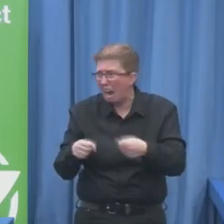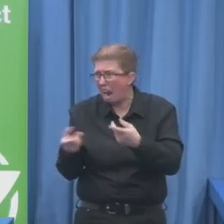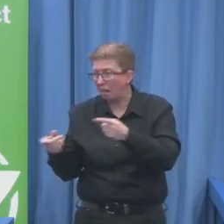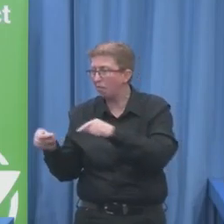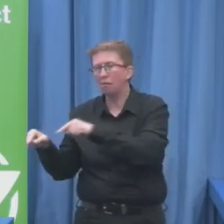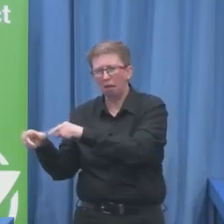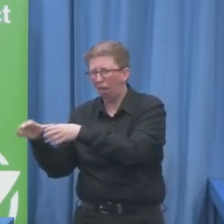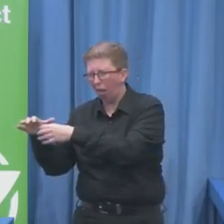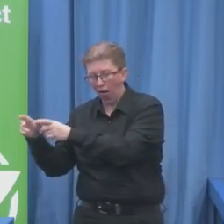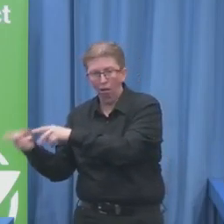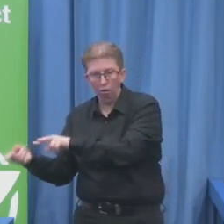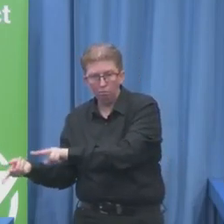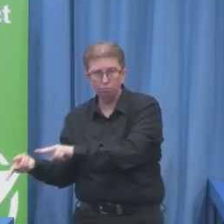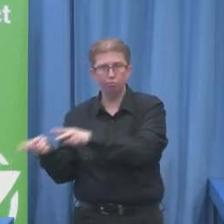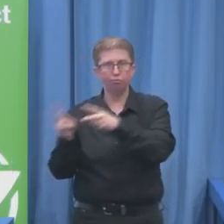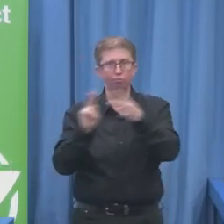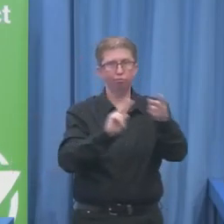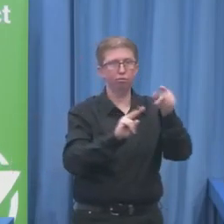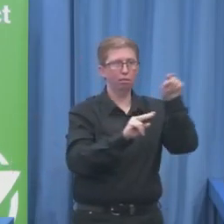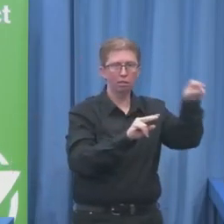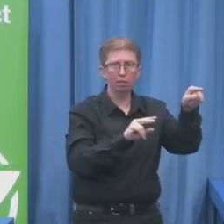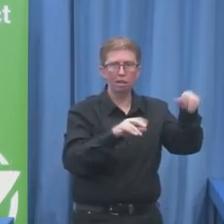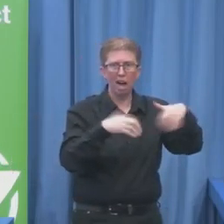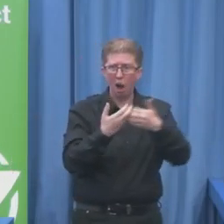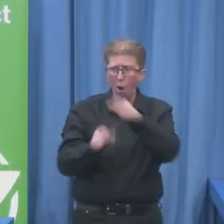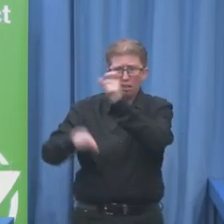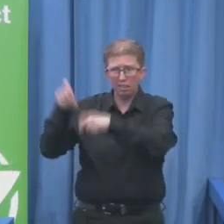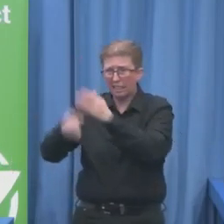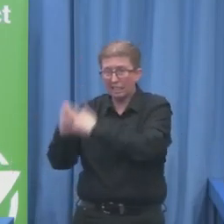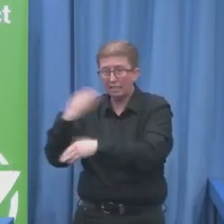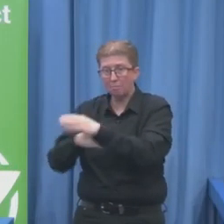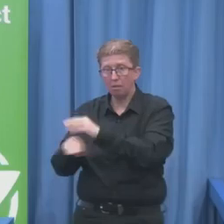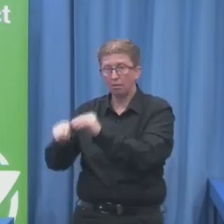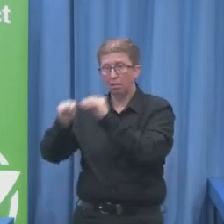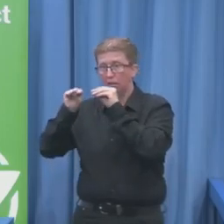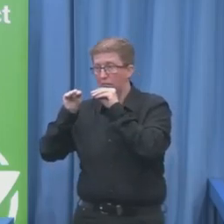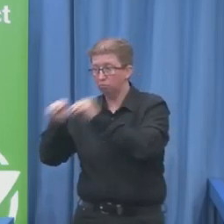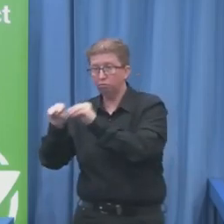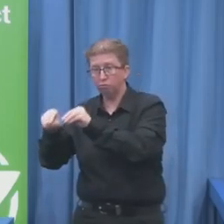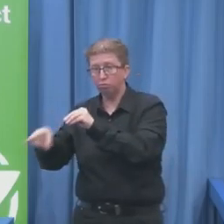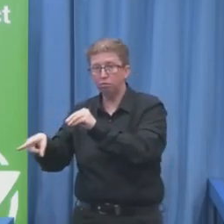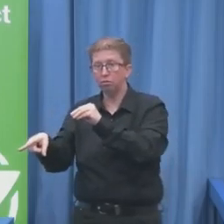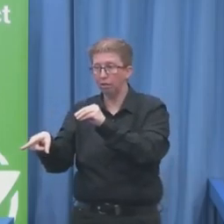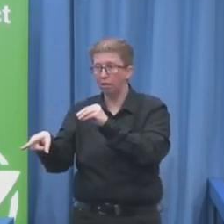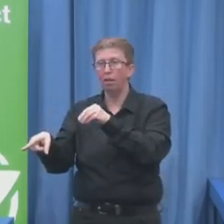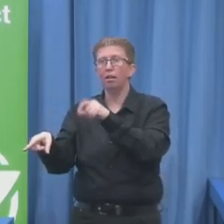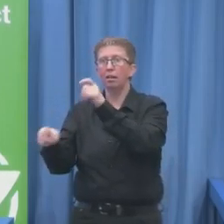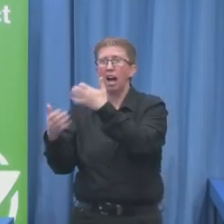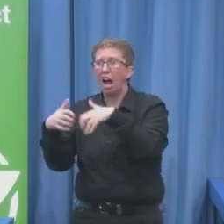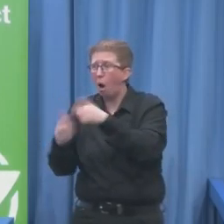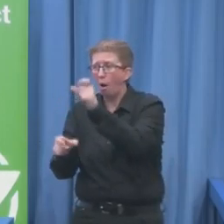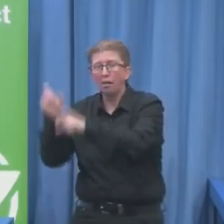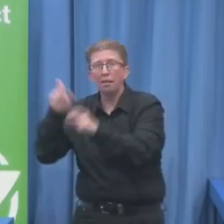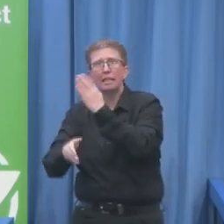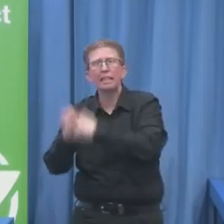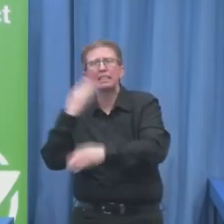a major years project, I suppose. Thank you.